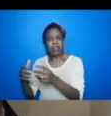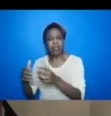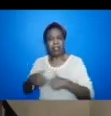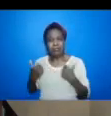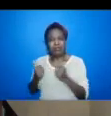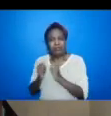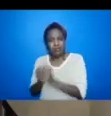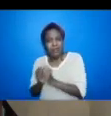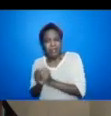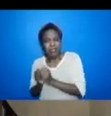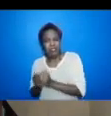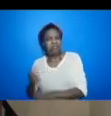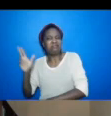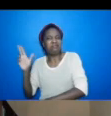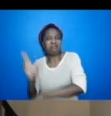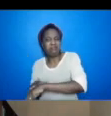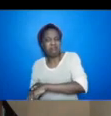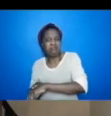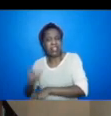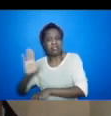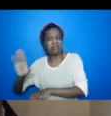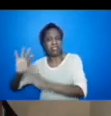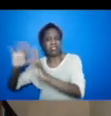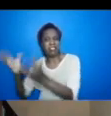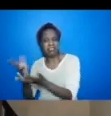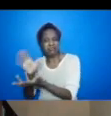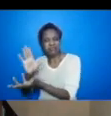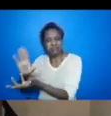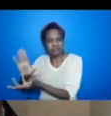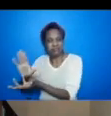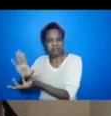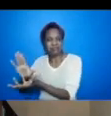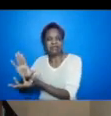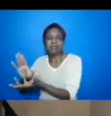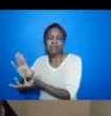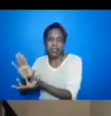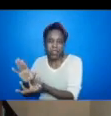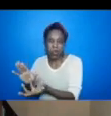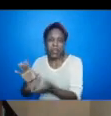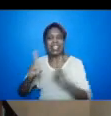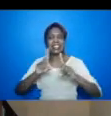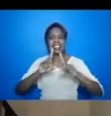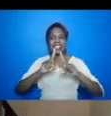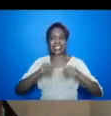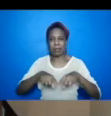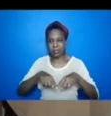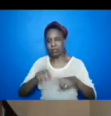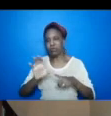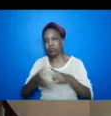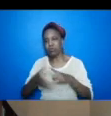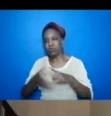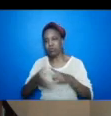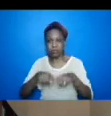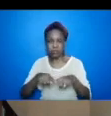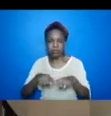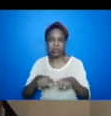like that. So this is just to say that narratives are infused with social power. If we're trying